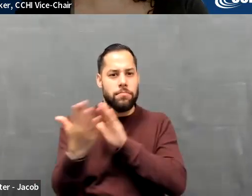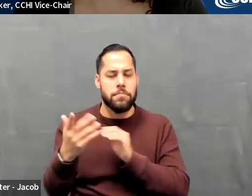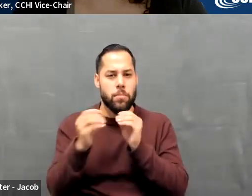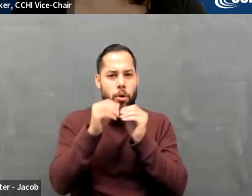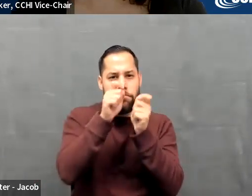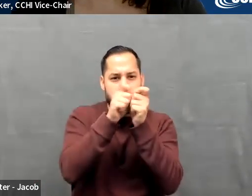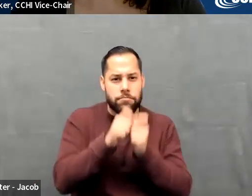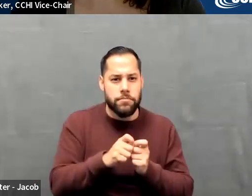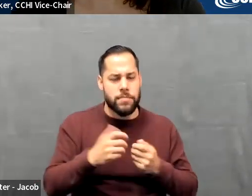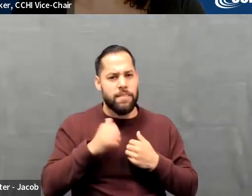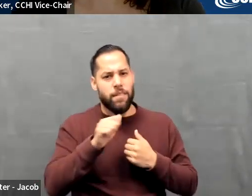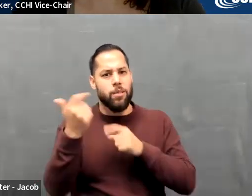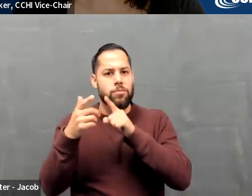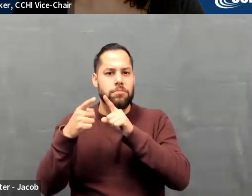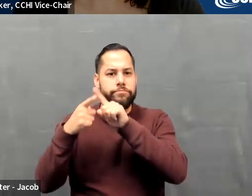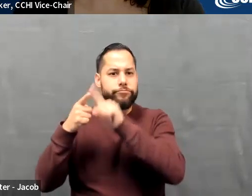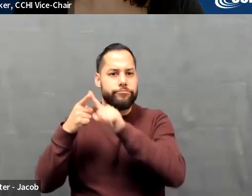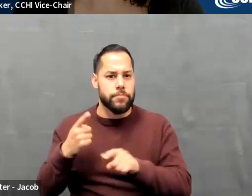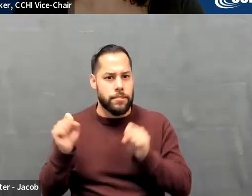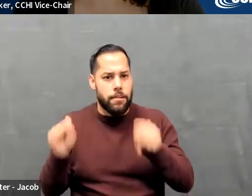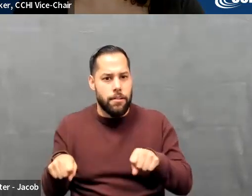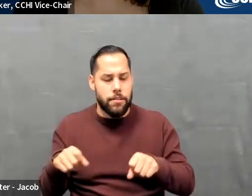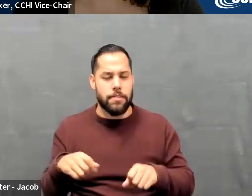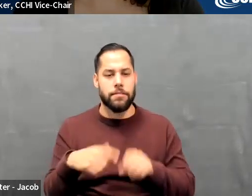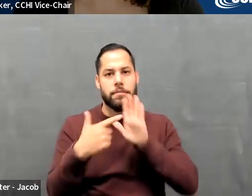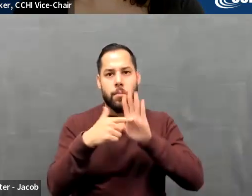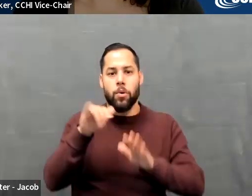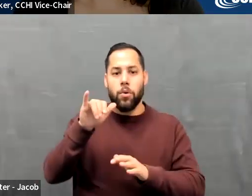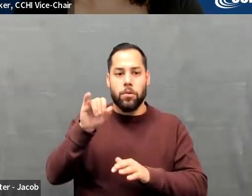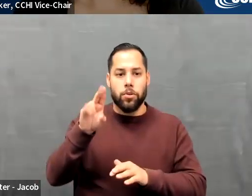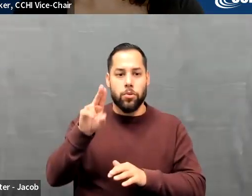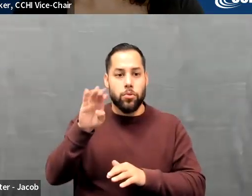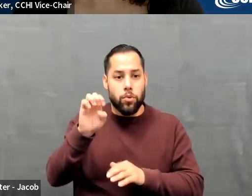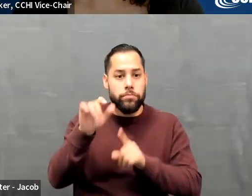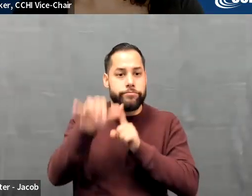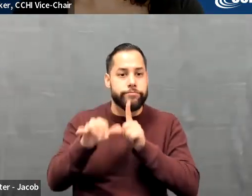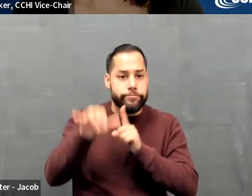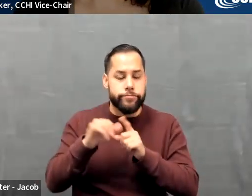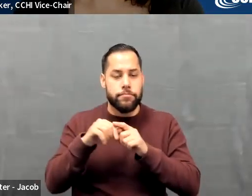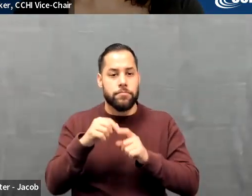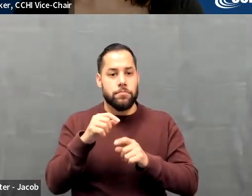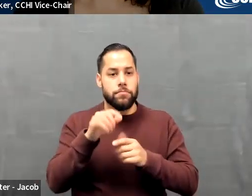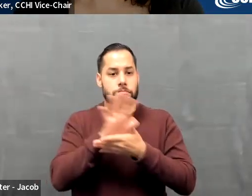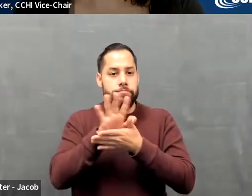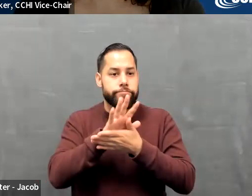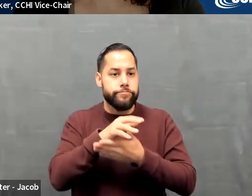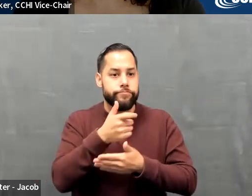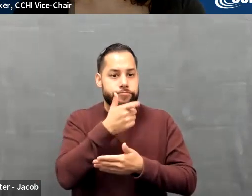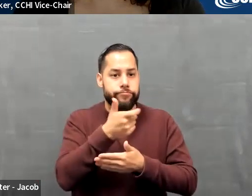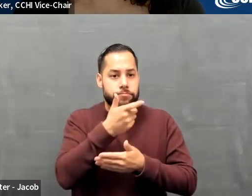specific ways that we can do this, like through YouTube, you know, specific